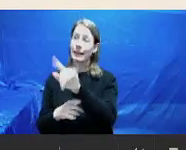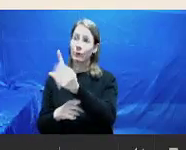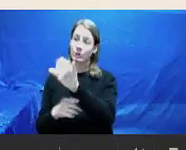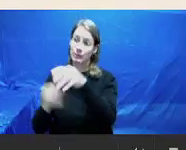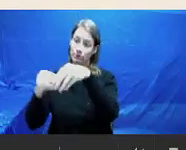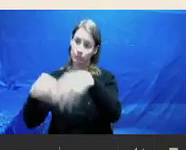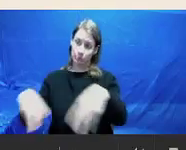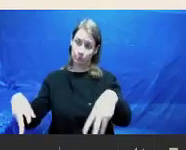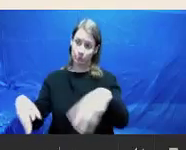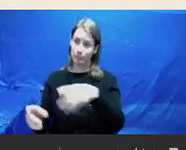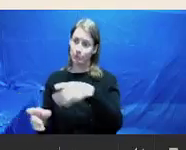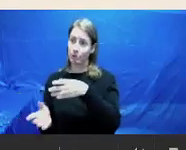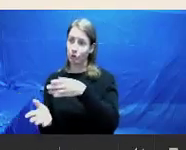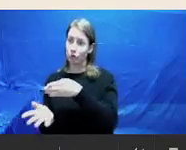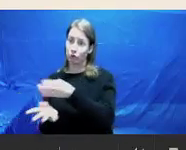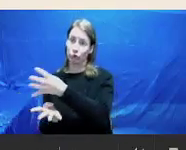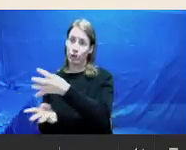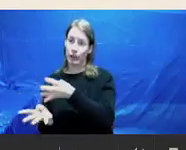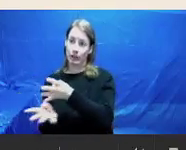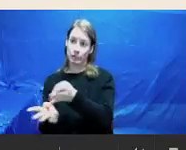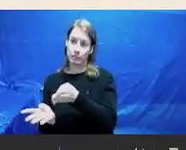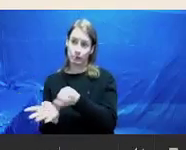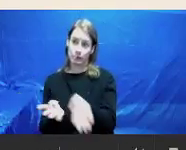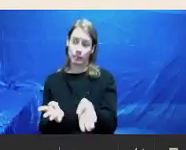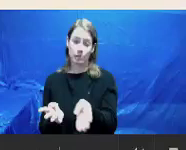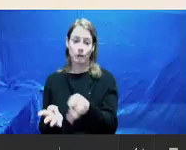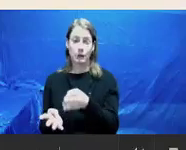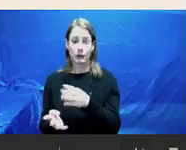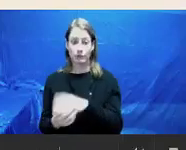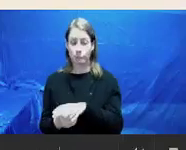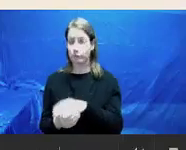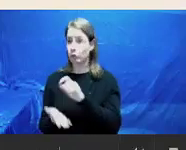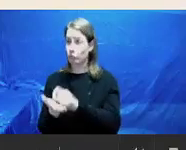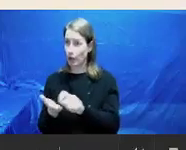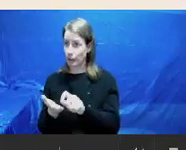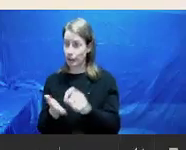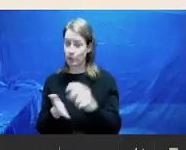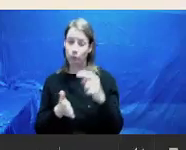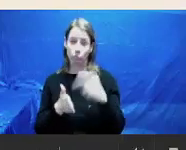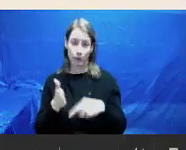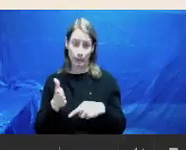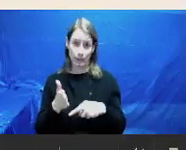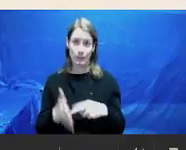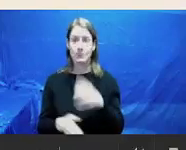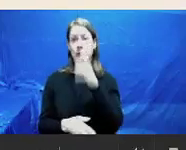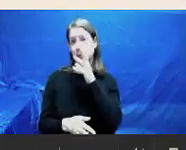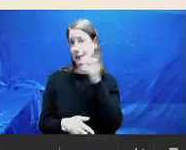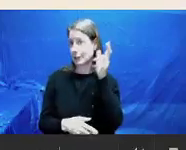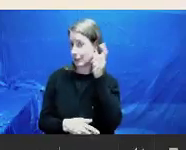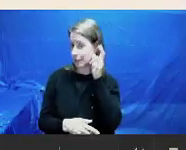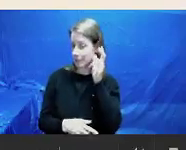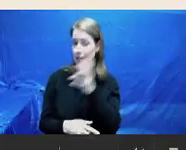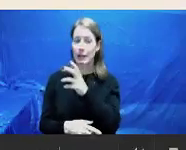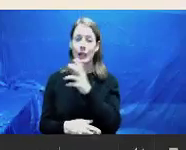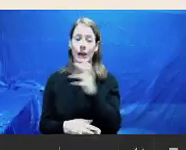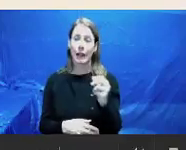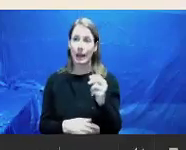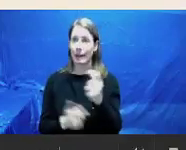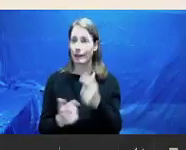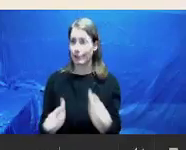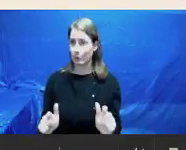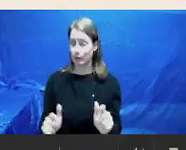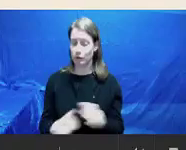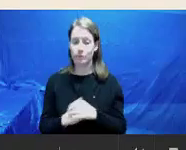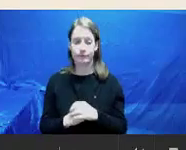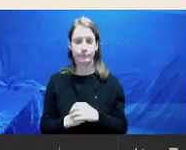the writing strand, the reading strand, the speaking and listening strand, as well as the language strand. When we take a closer